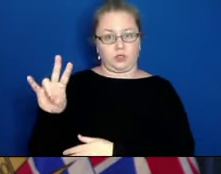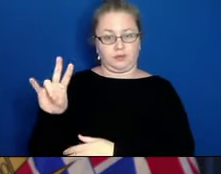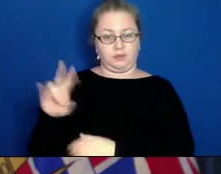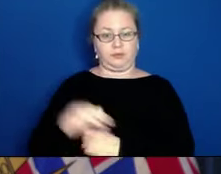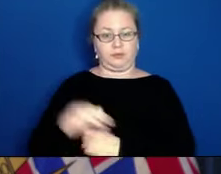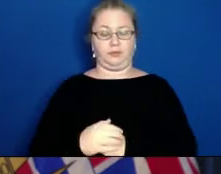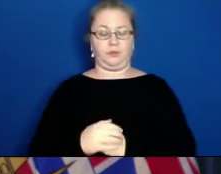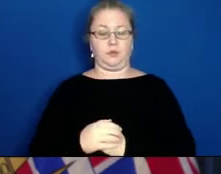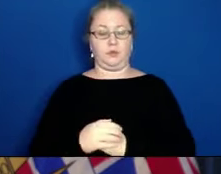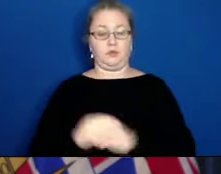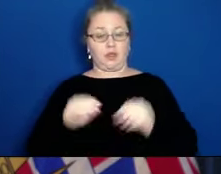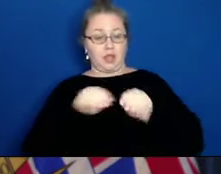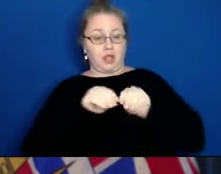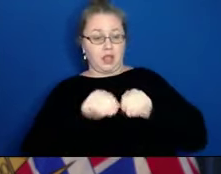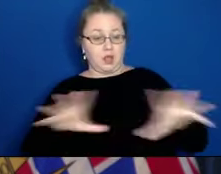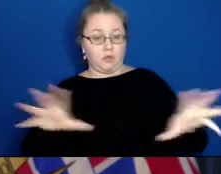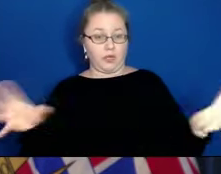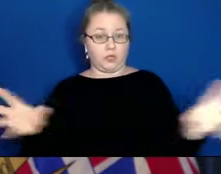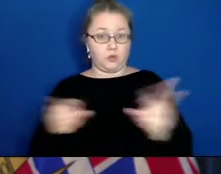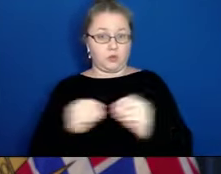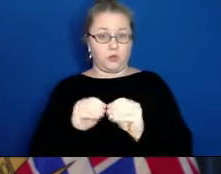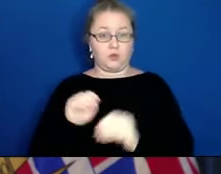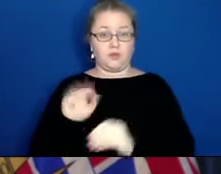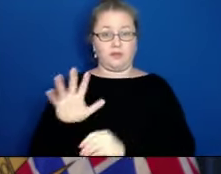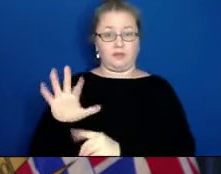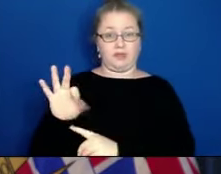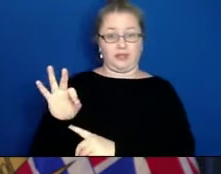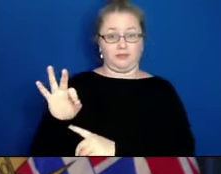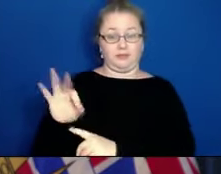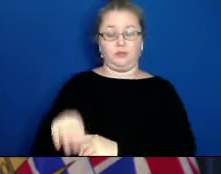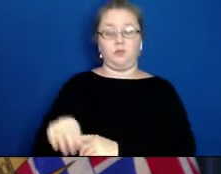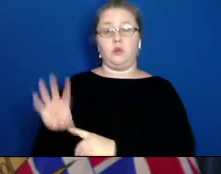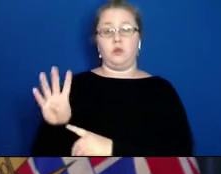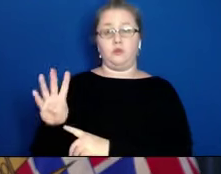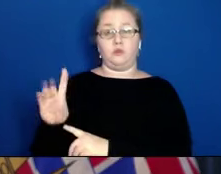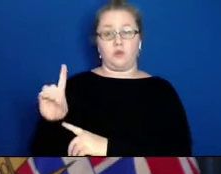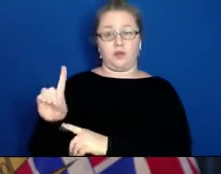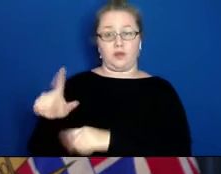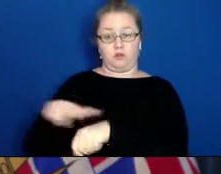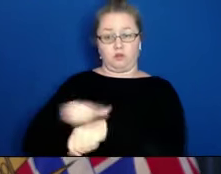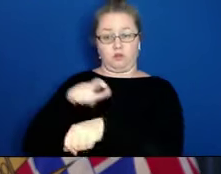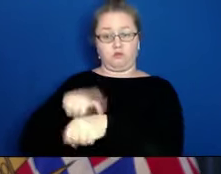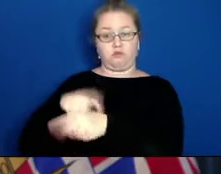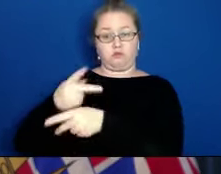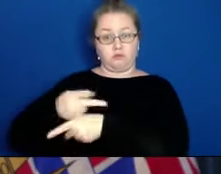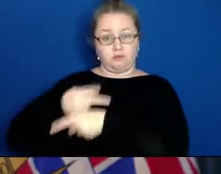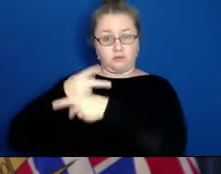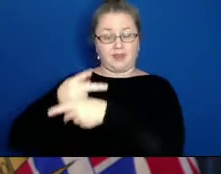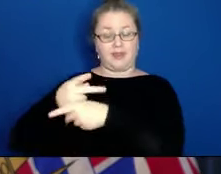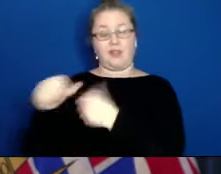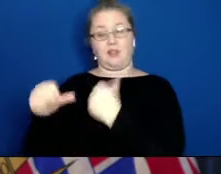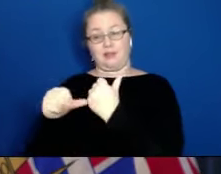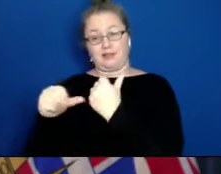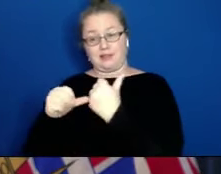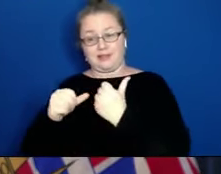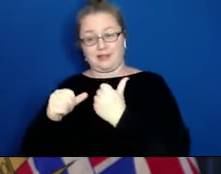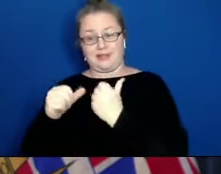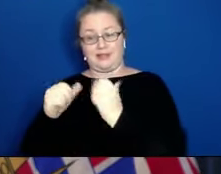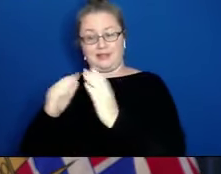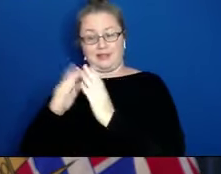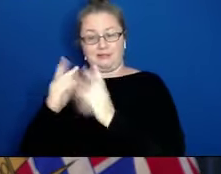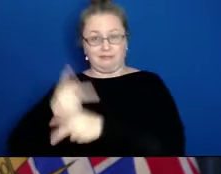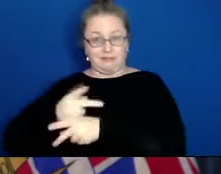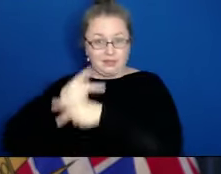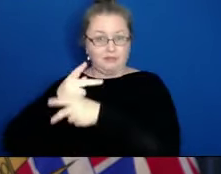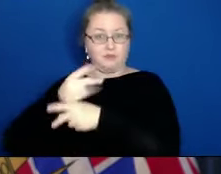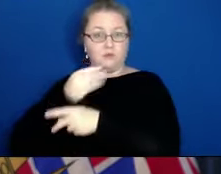total to 59 active outbreaks in our healthcare system, 41 in long-term care or assisted living and